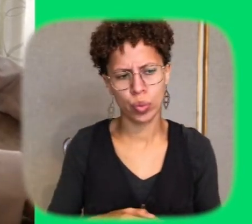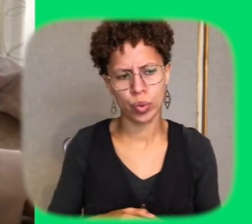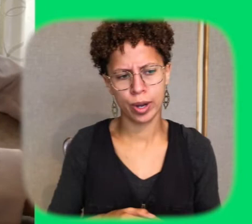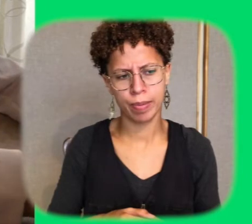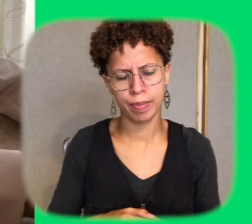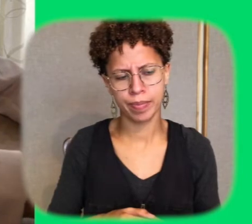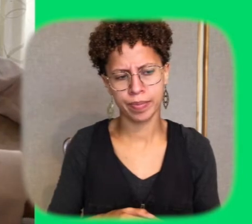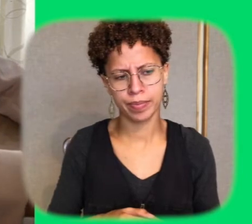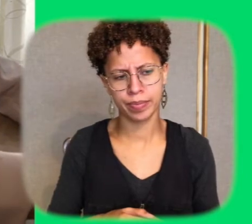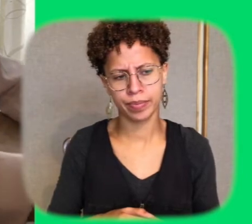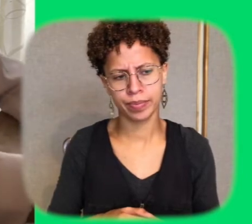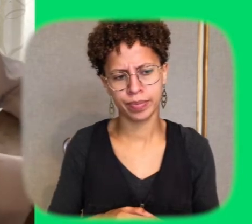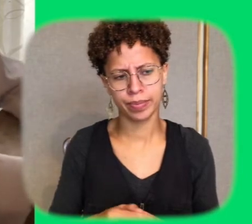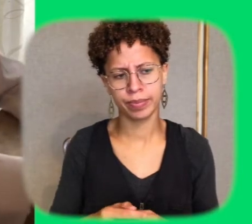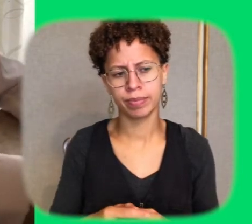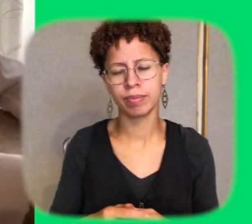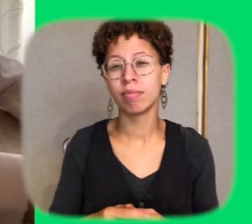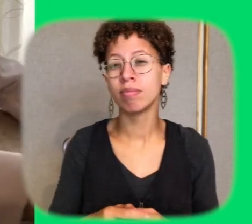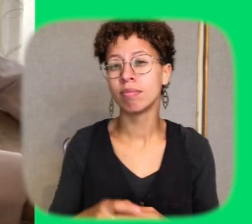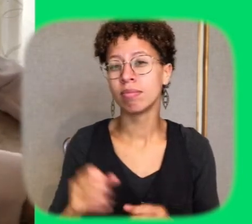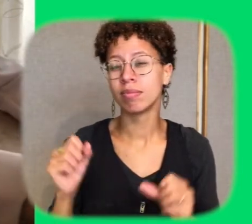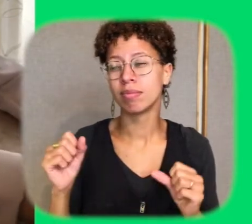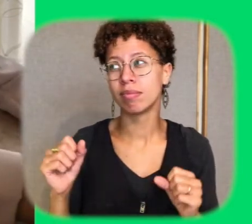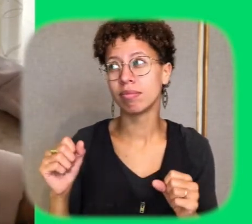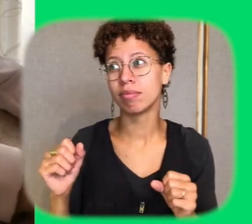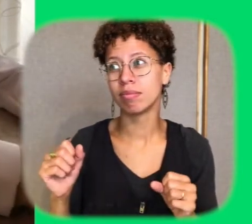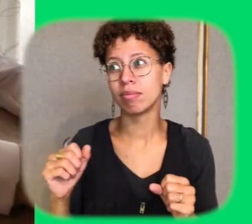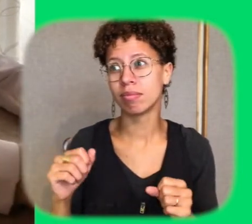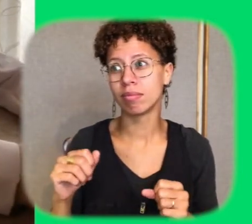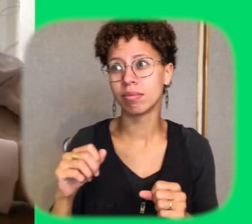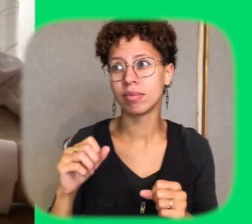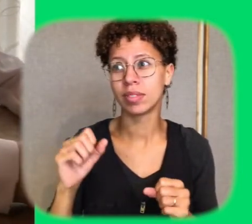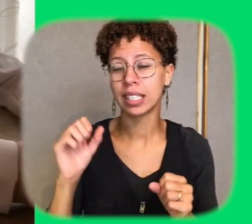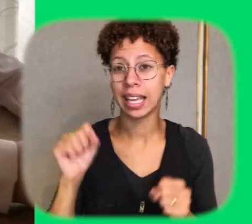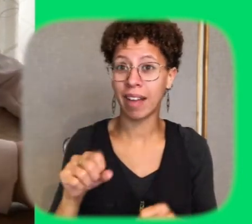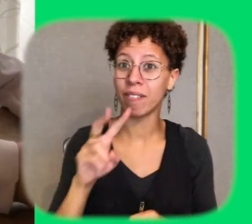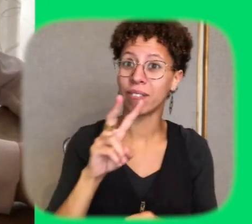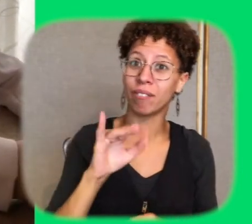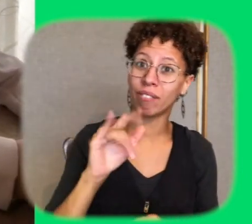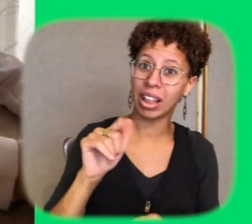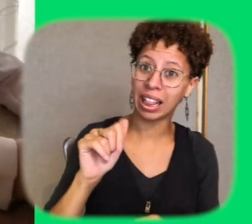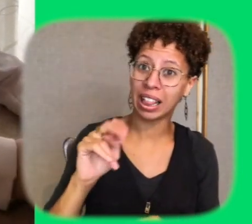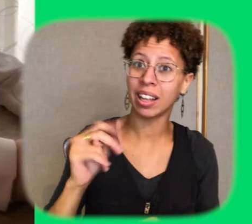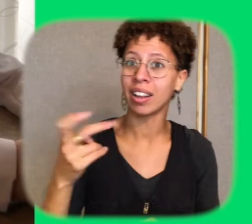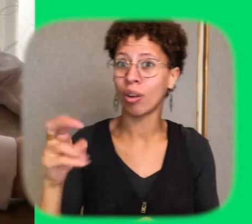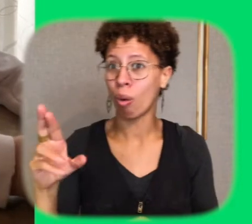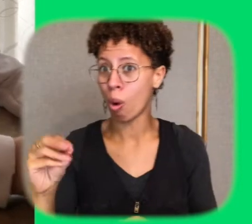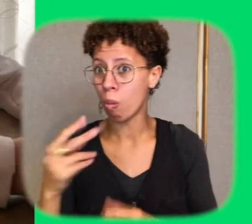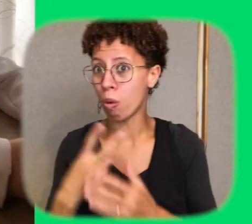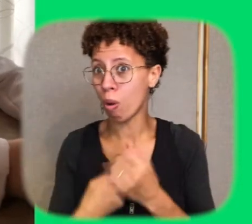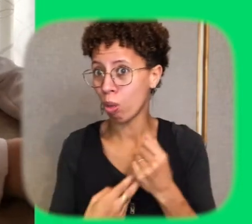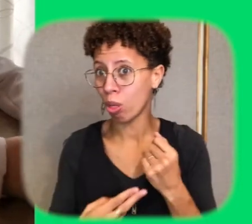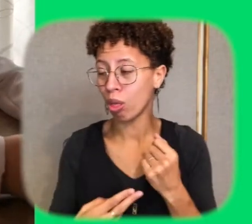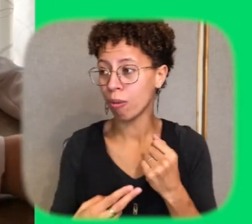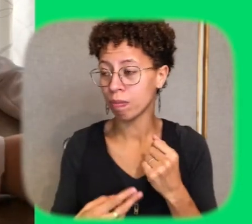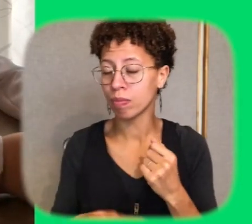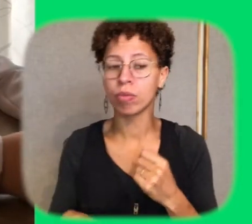Can it be super villains and superheroes? Yeah, you bet. Who has super strength? Venom. Ooh.